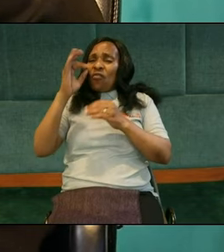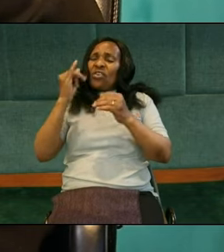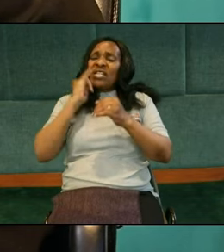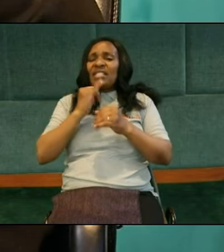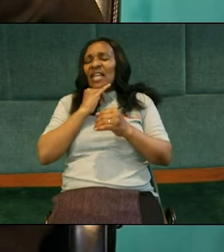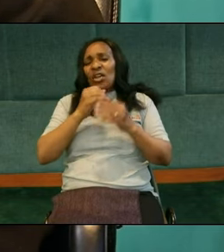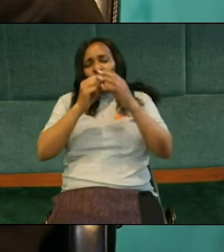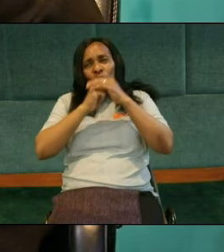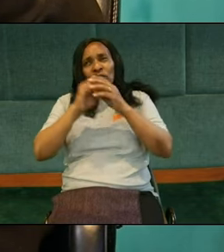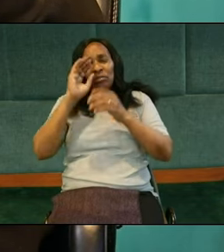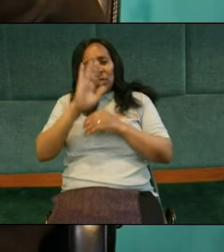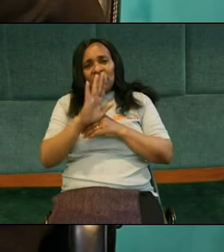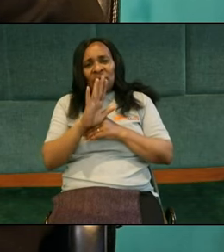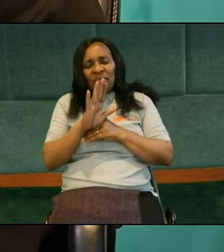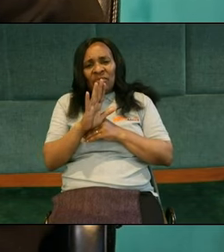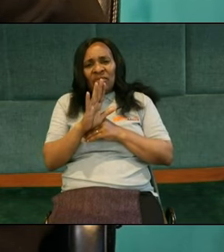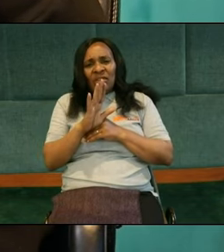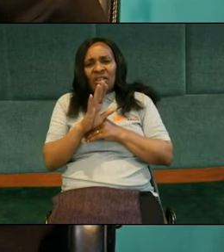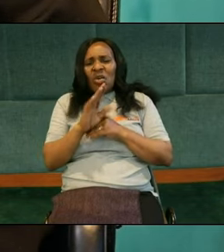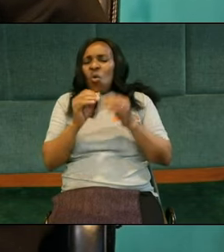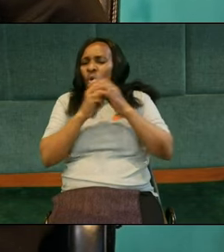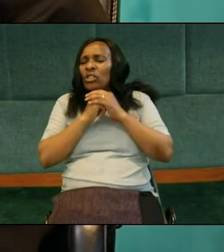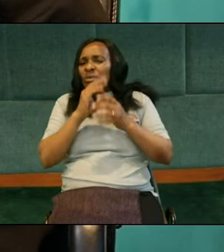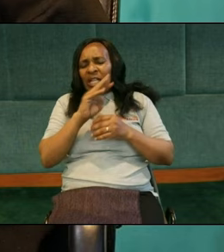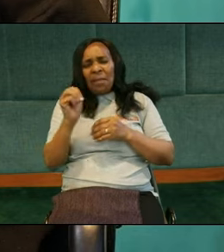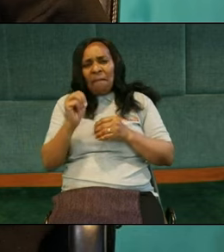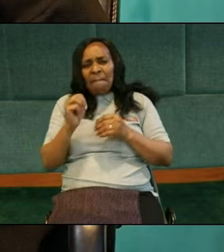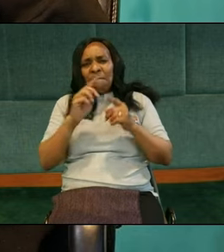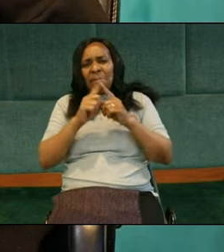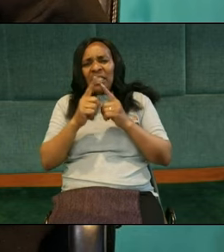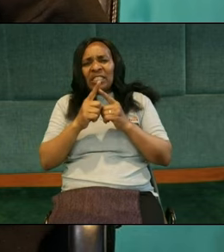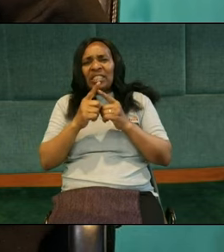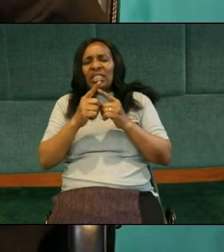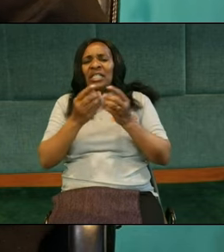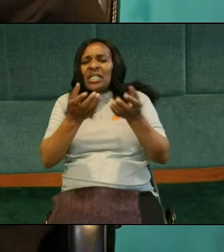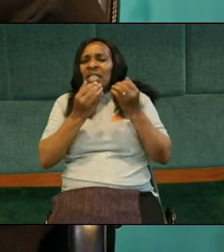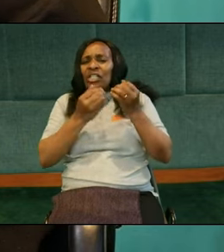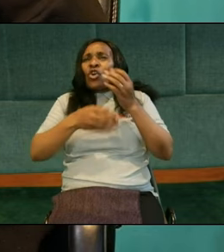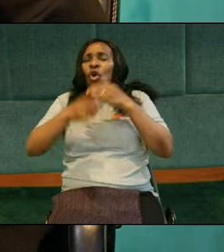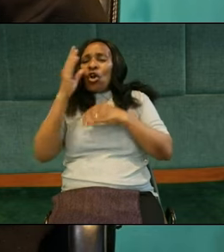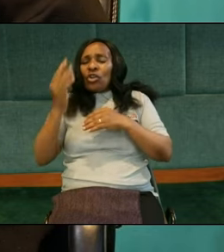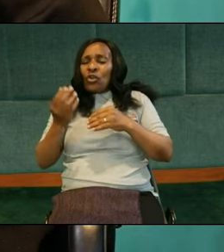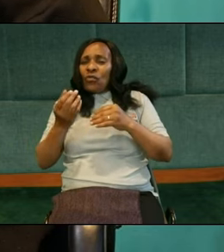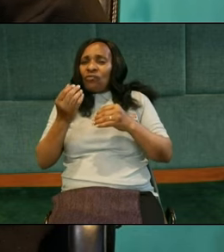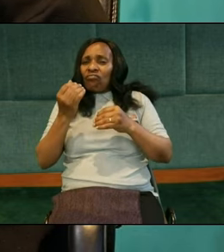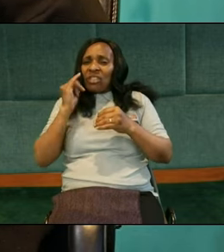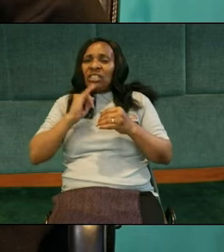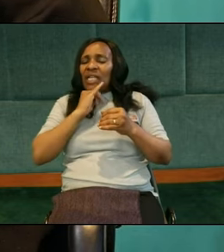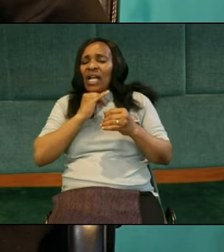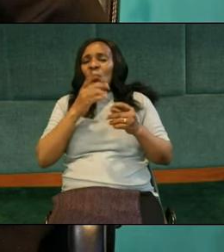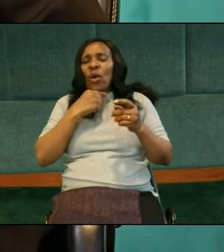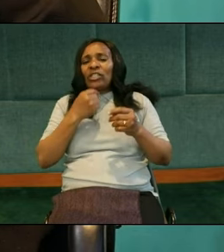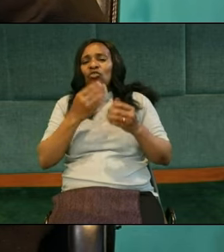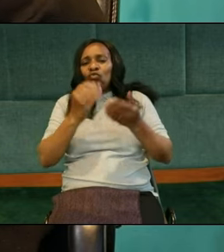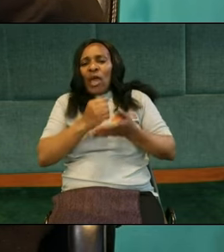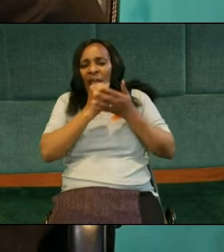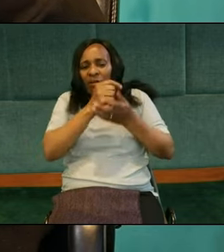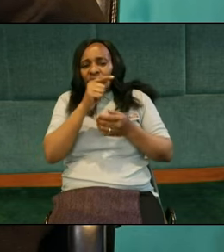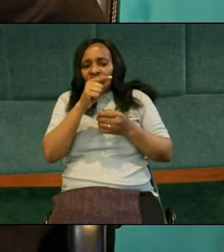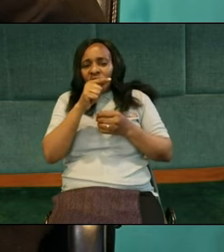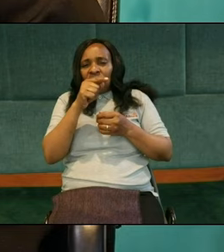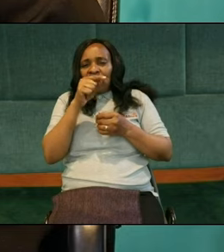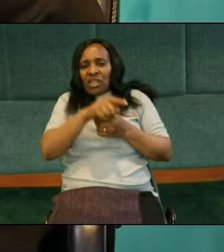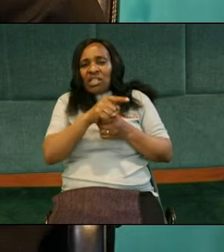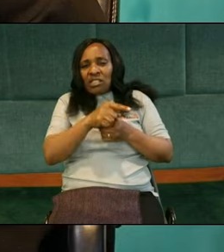them. Not really worship them. He didn't go out of his way to condone them with his wives. He went out of his way to